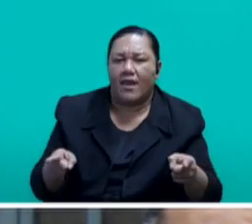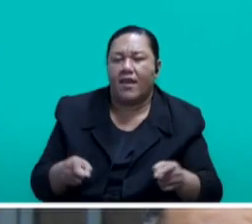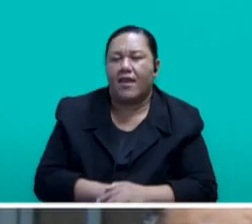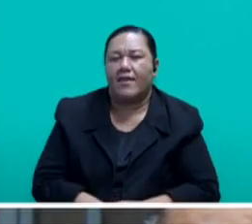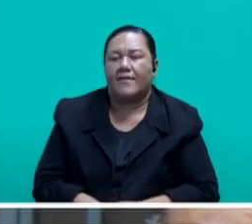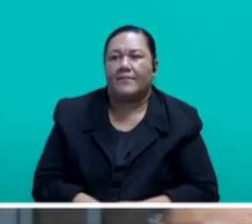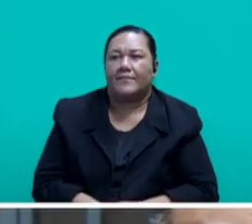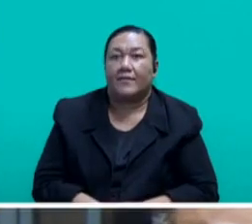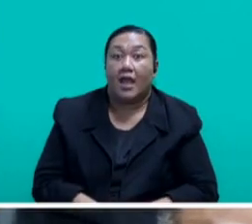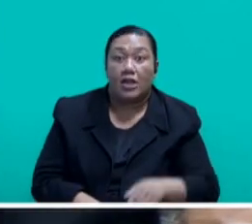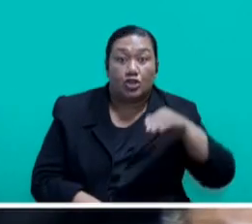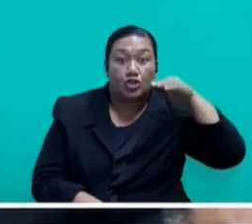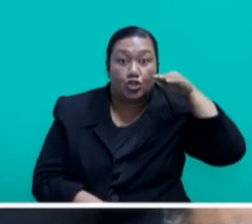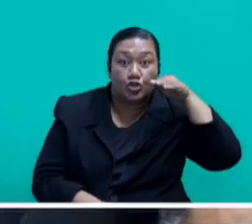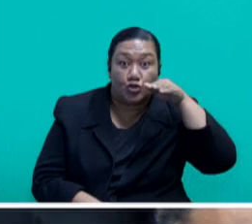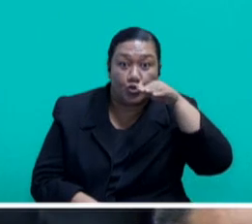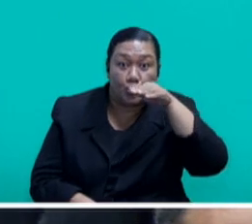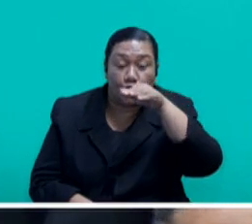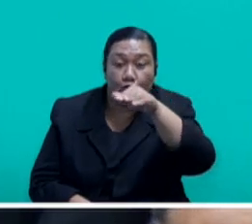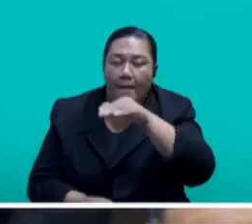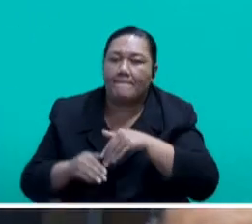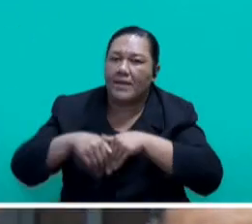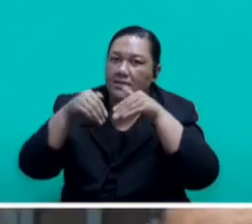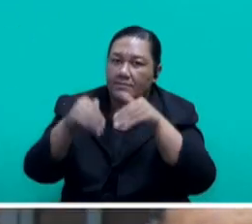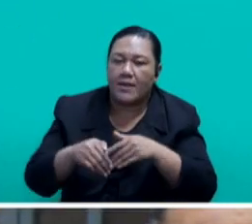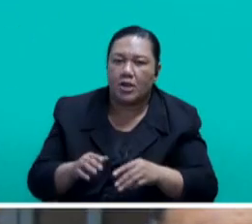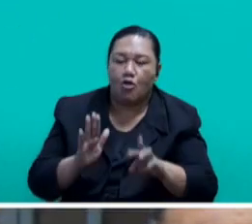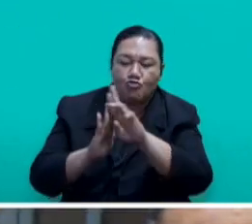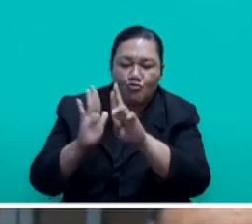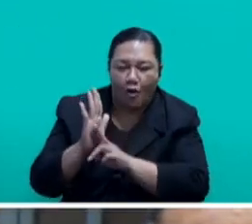A straight line where participation, rule of law,